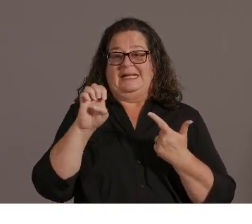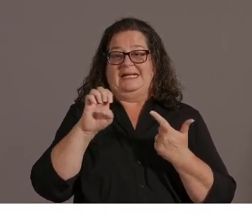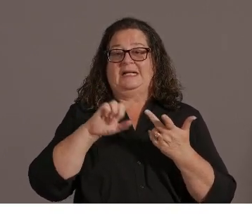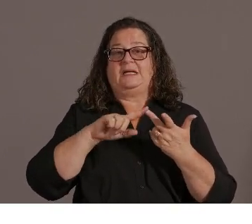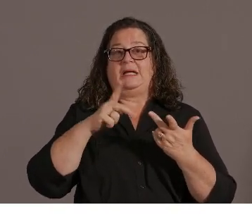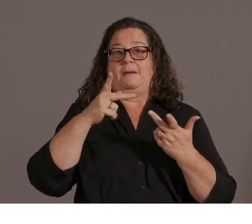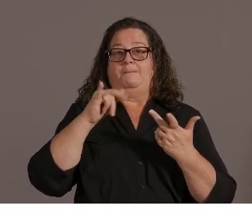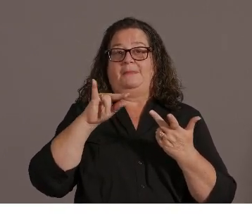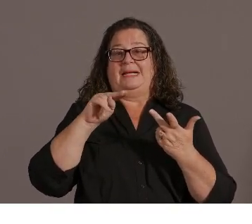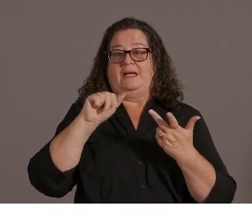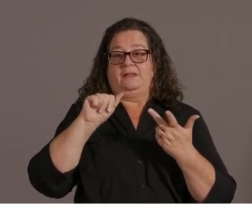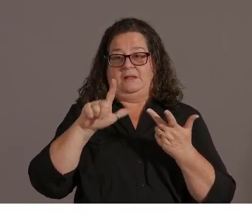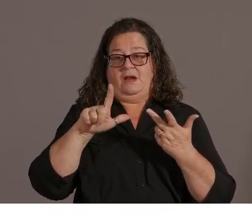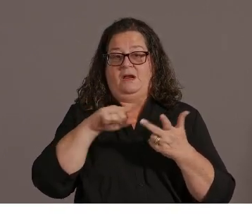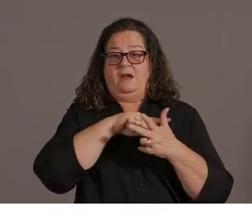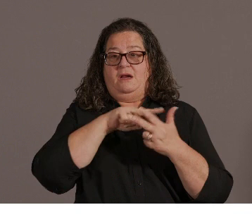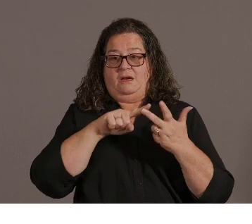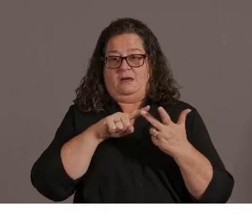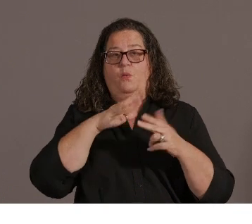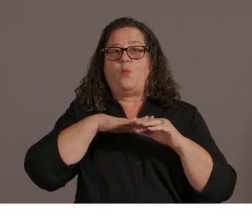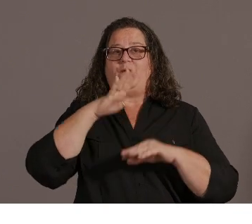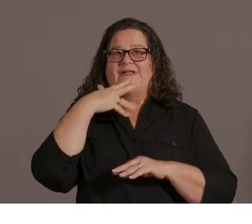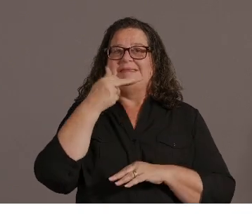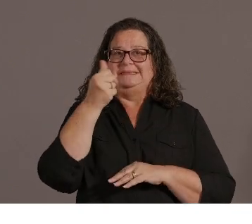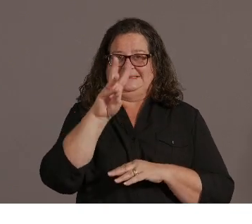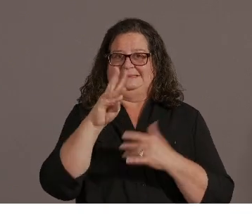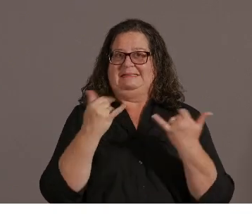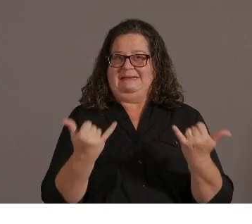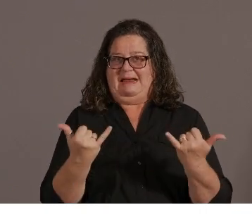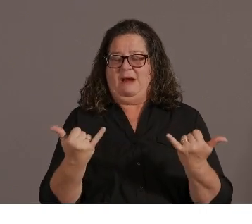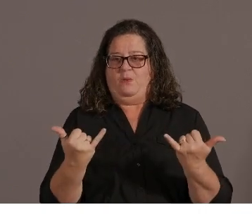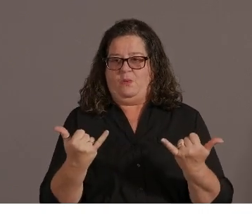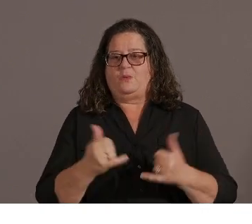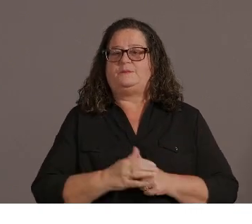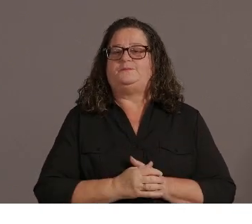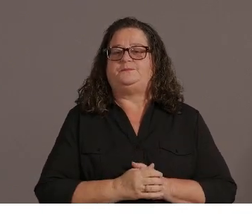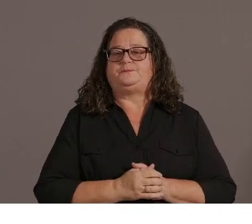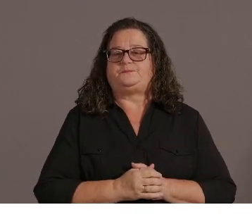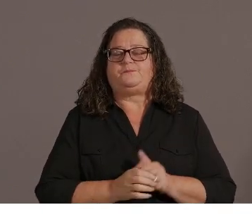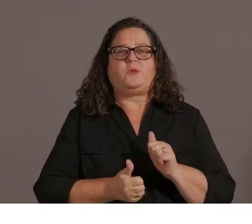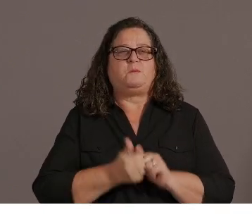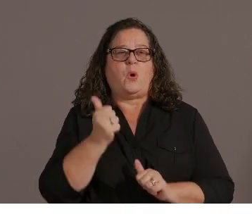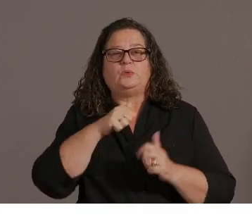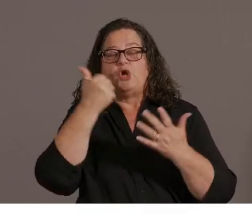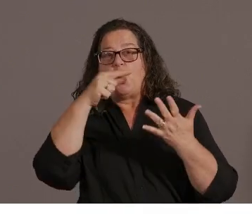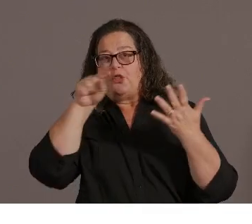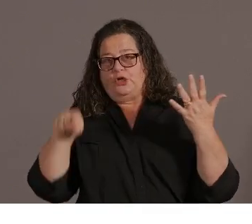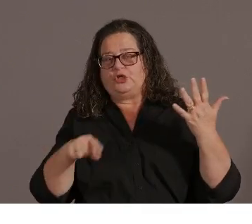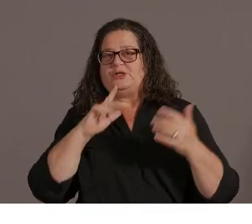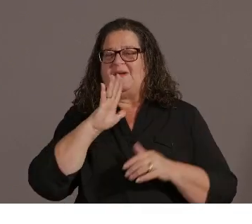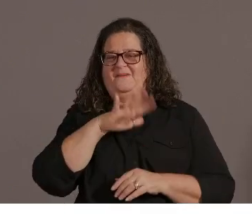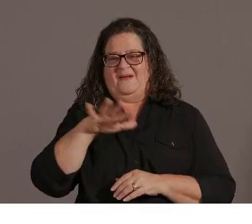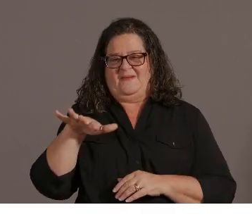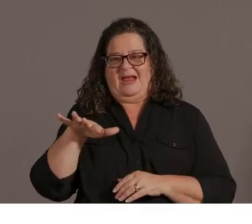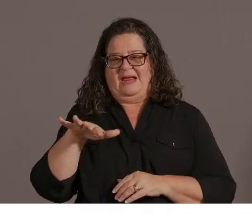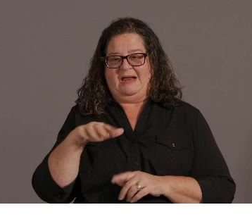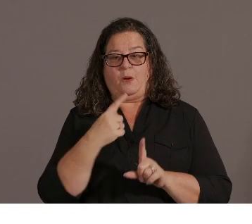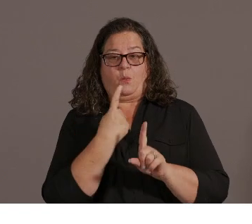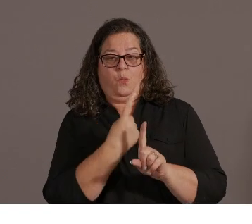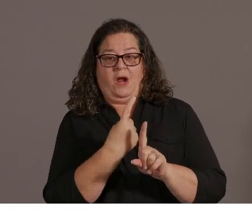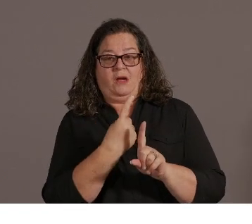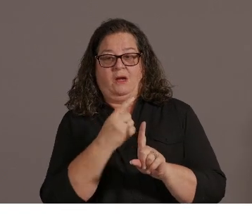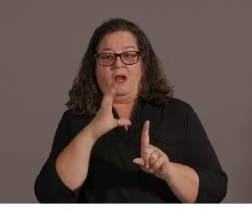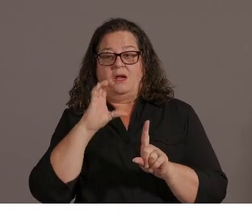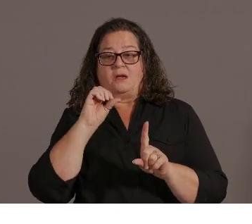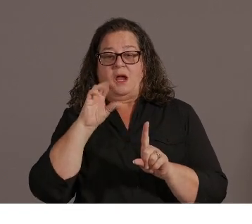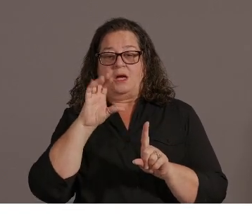still offering 55 and above, but Coconino recently moved to 35 and above. So our counties continue to